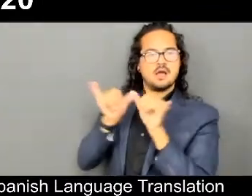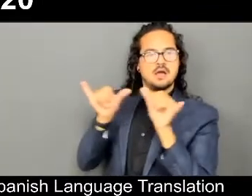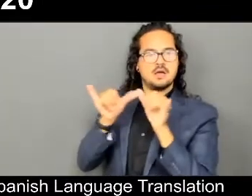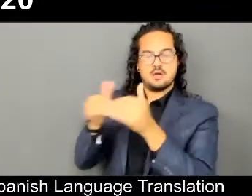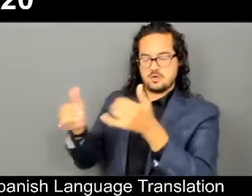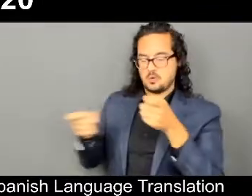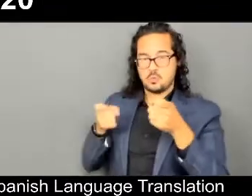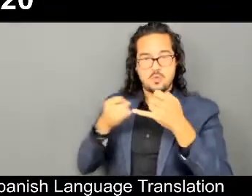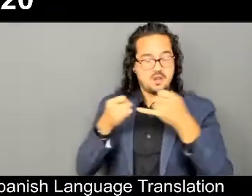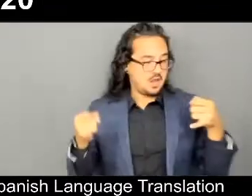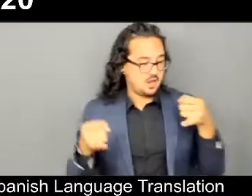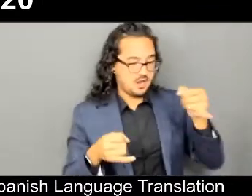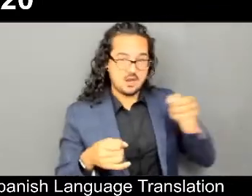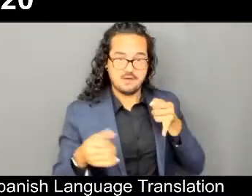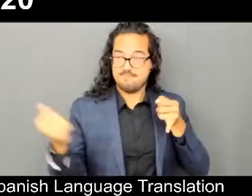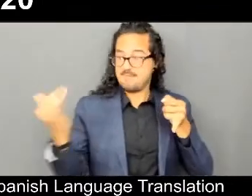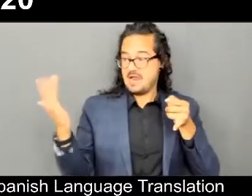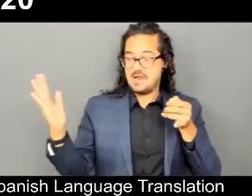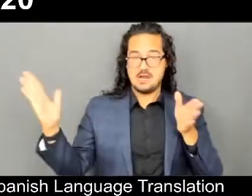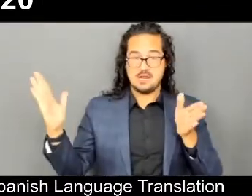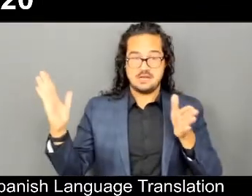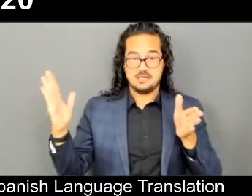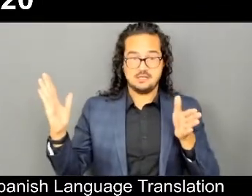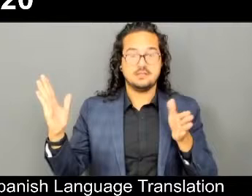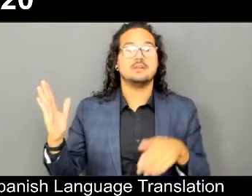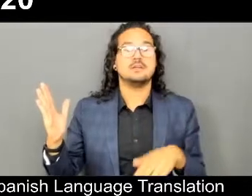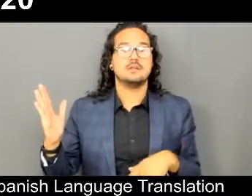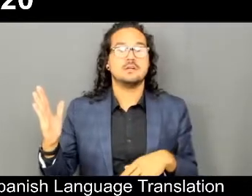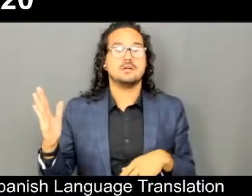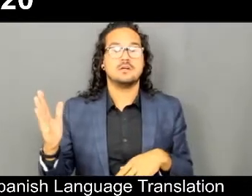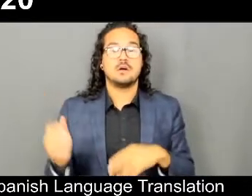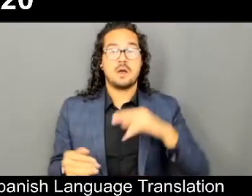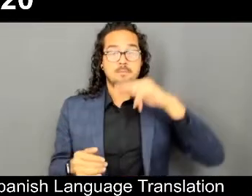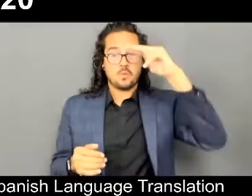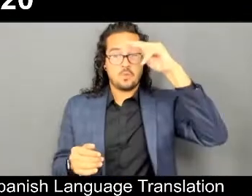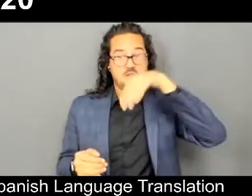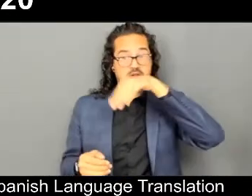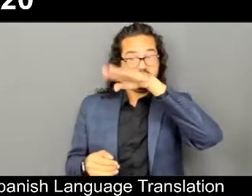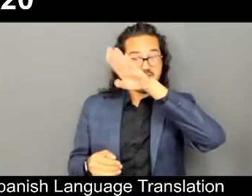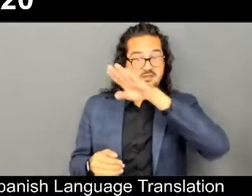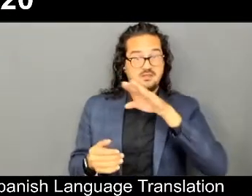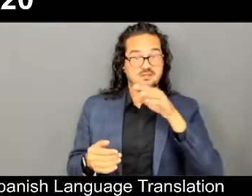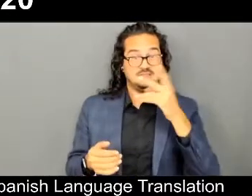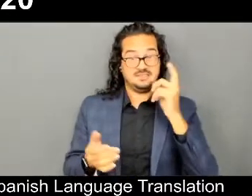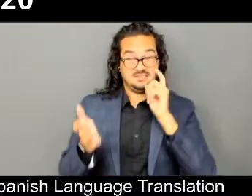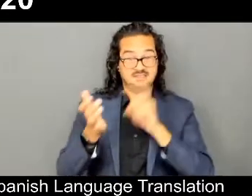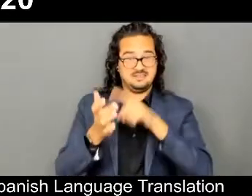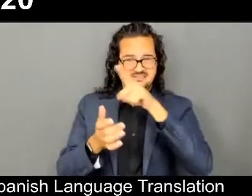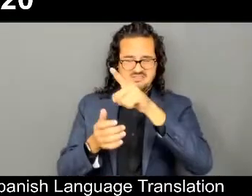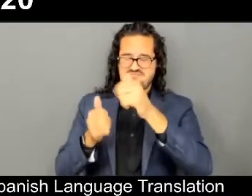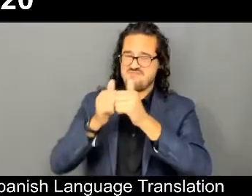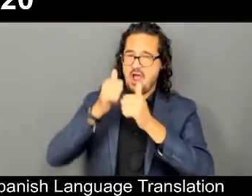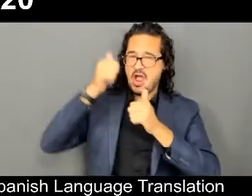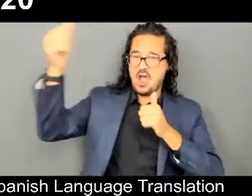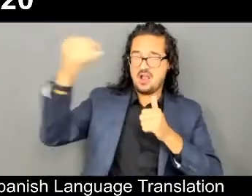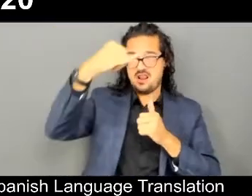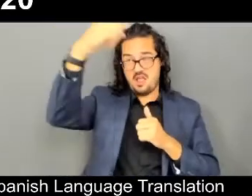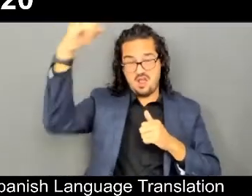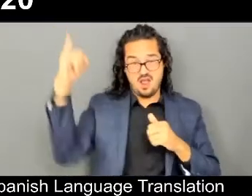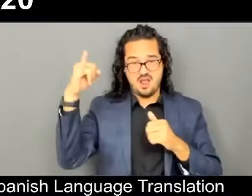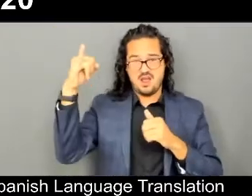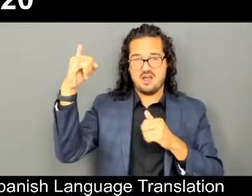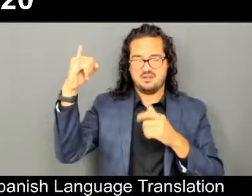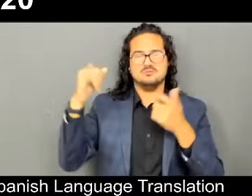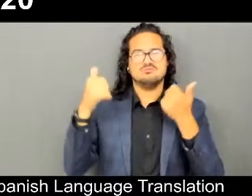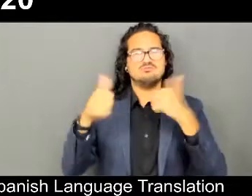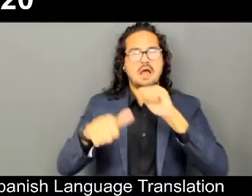the north side of the fires, is definitely a ways away. And in this case, you know, we kind of started some operations